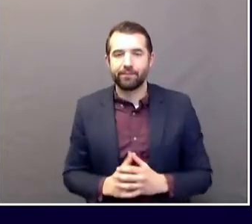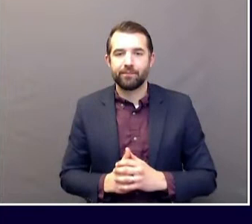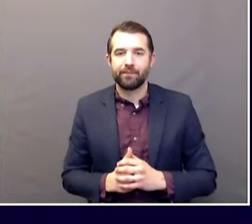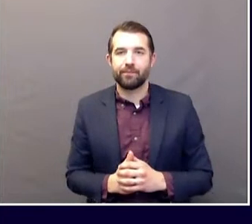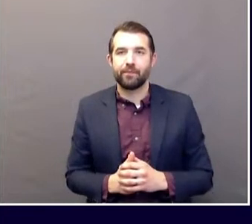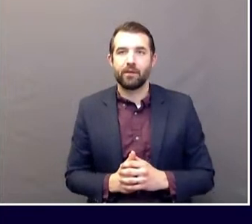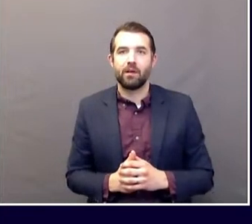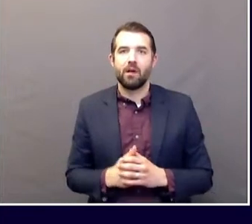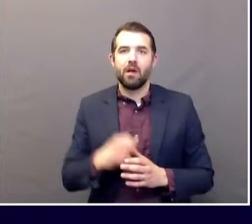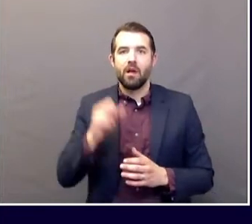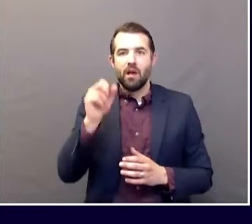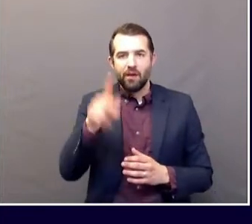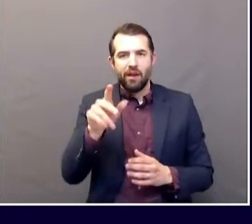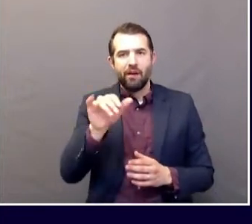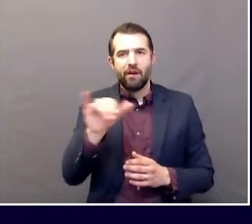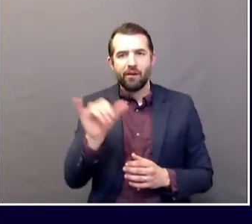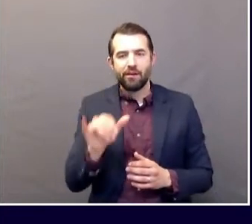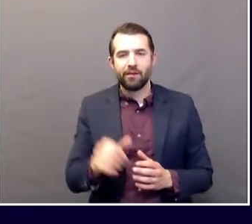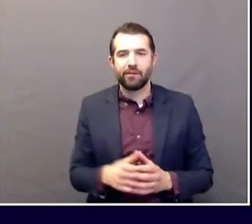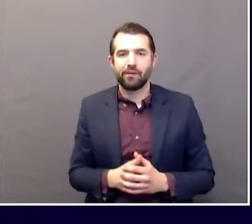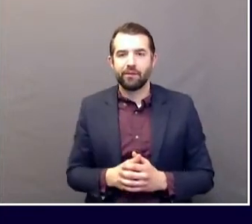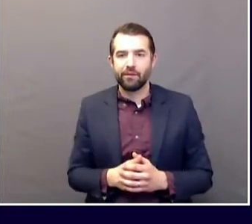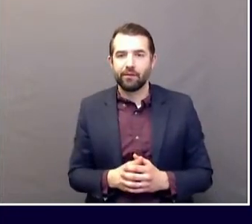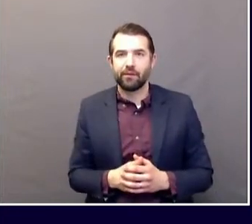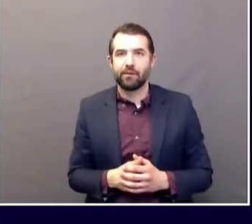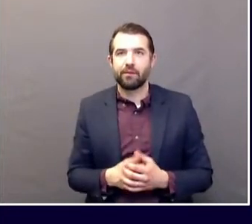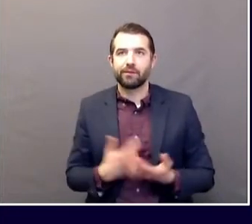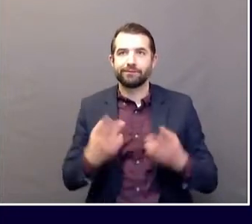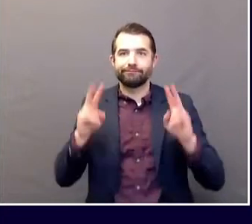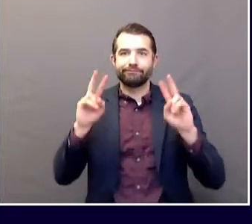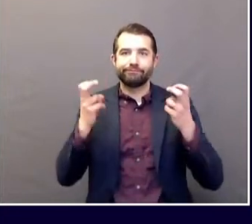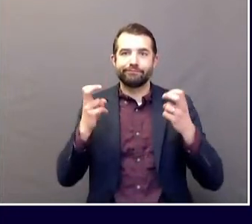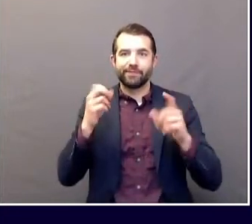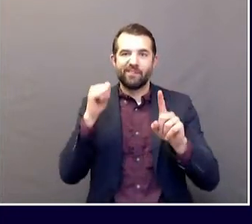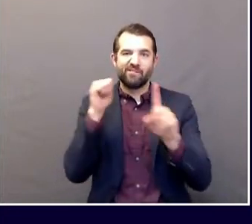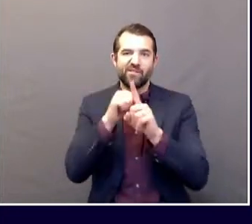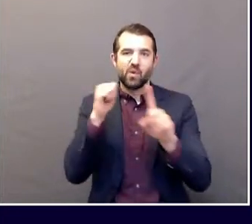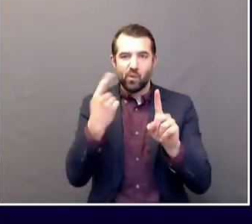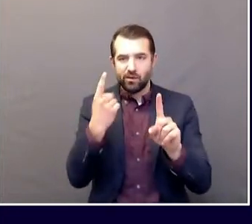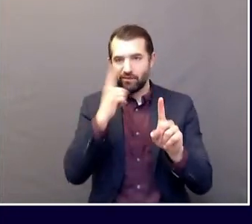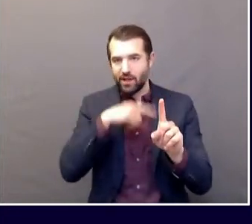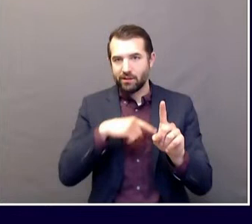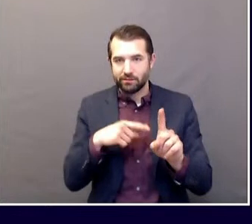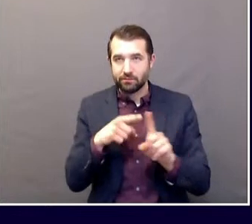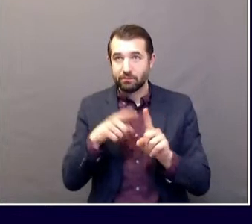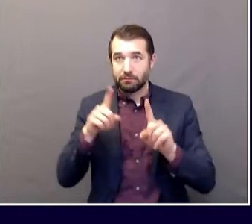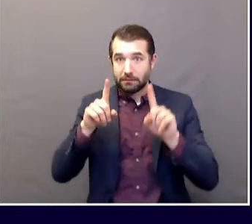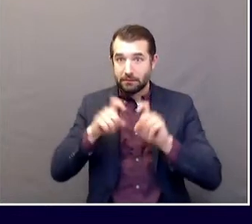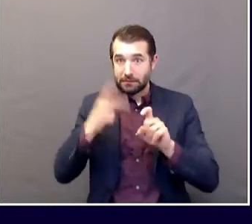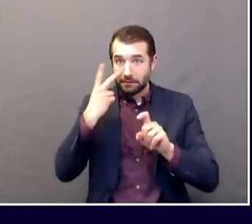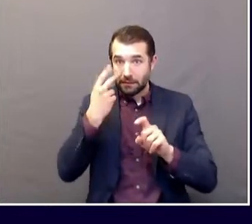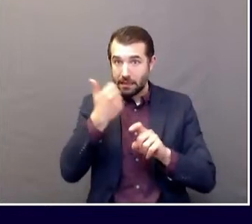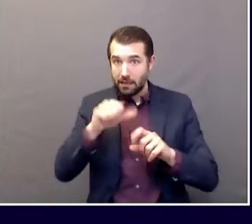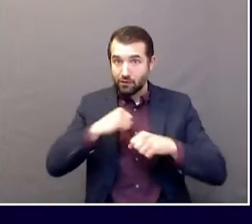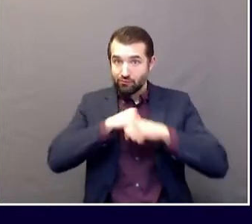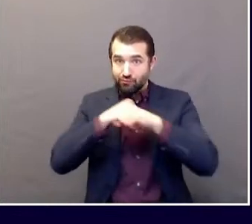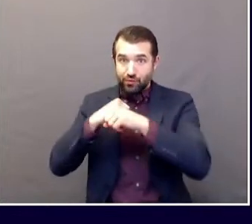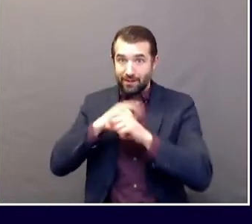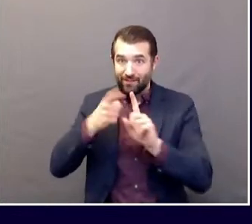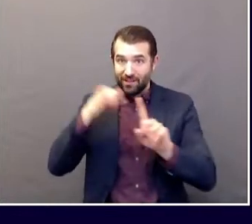as to how effective these masks were, are, what the scope of the impact of them being out there was? Where is that work being